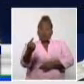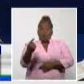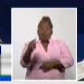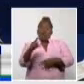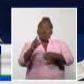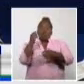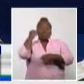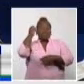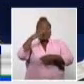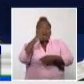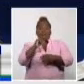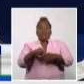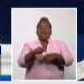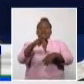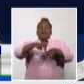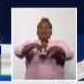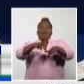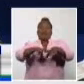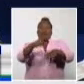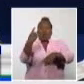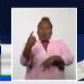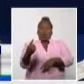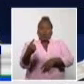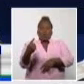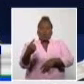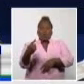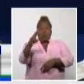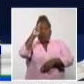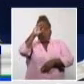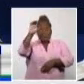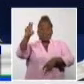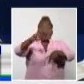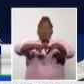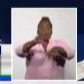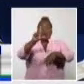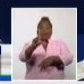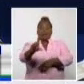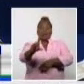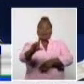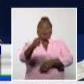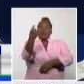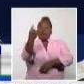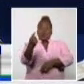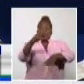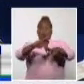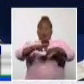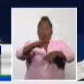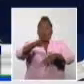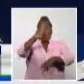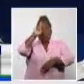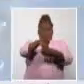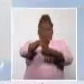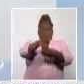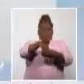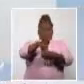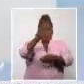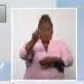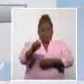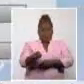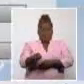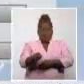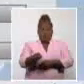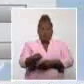serious condition, 2 less critical than yesterday and 2 less in serious condition than yesterday.